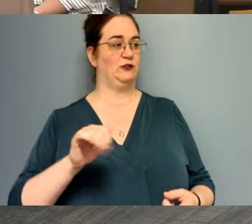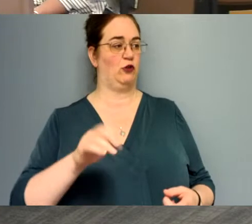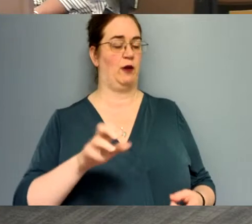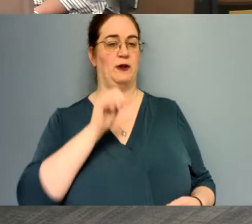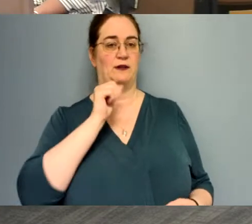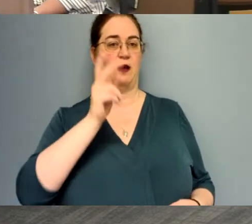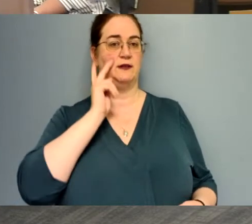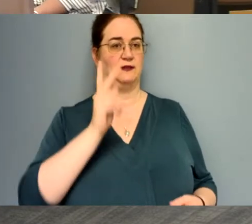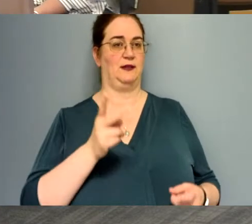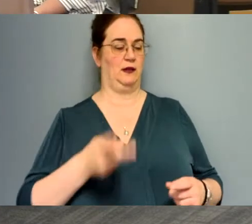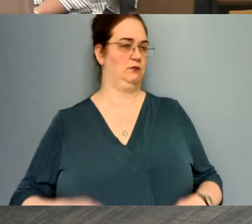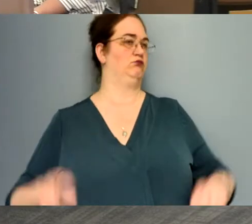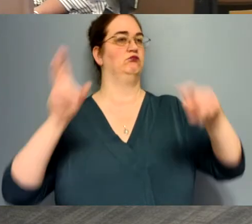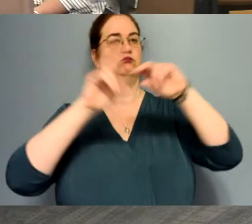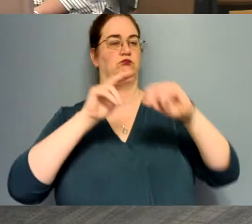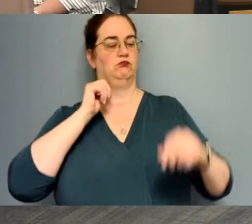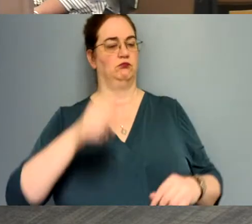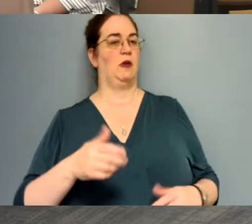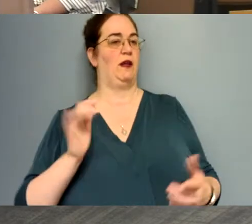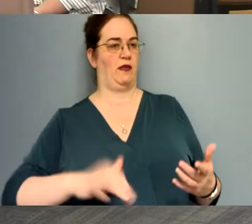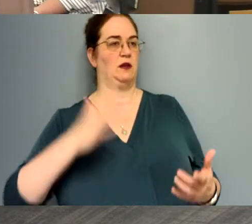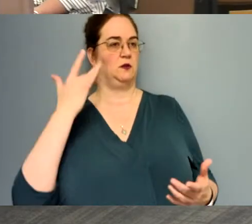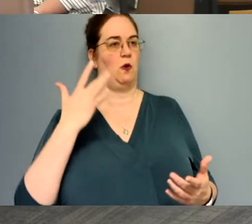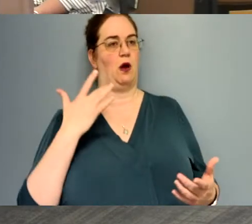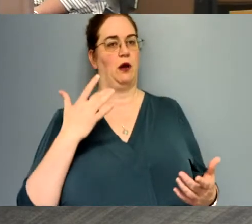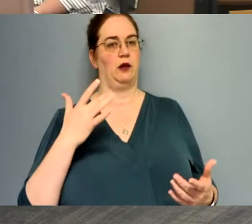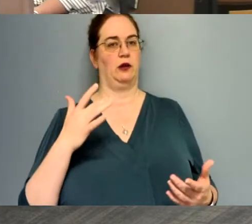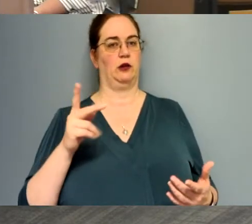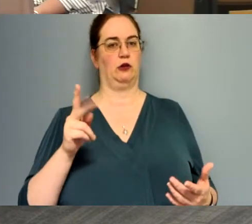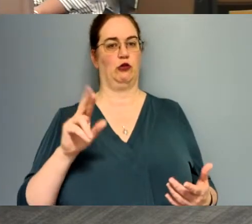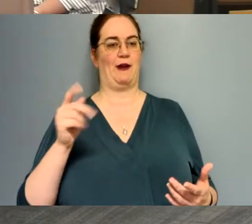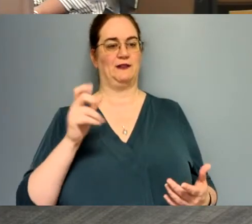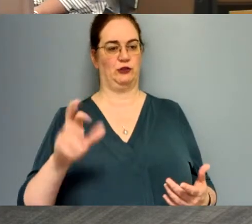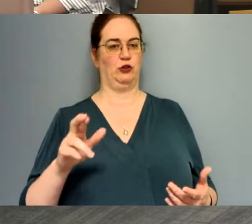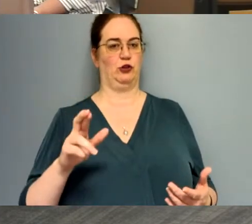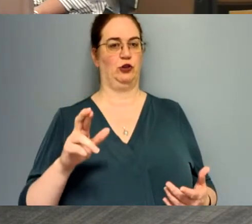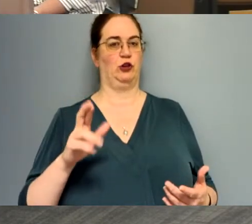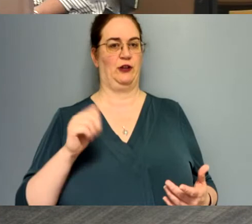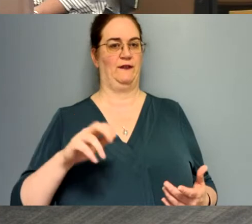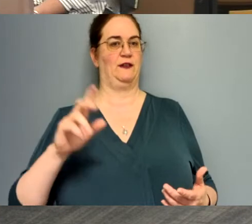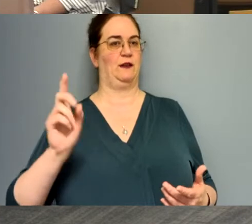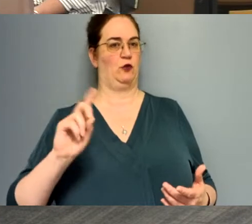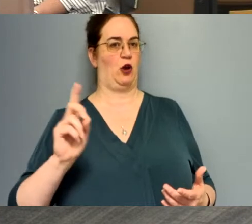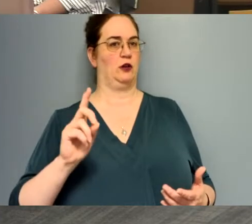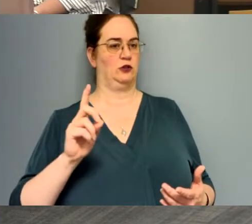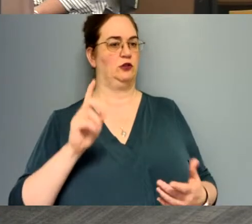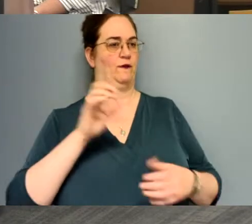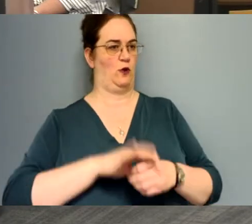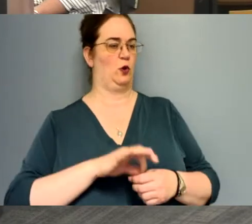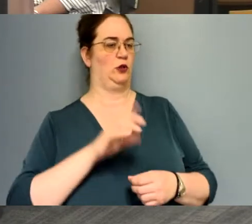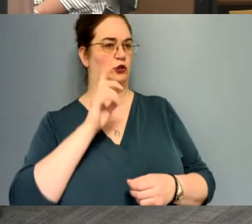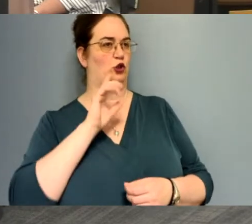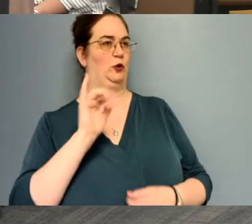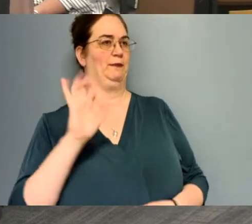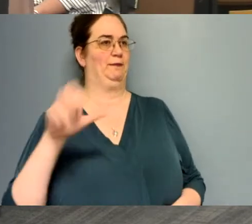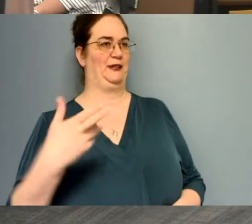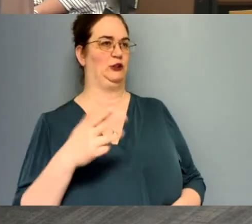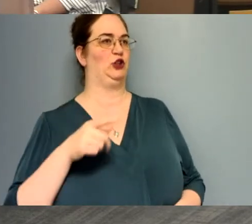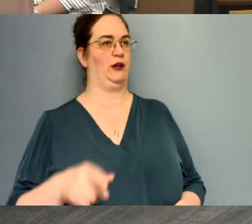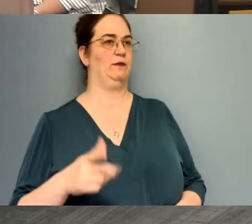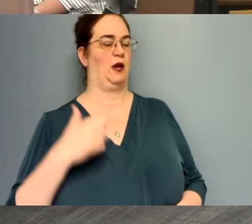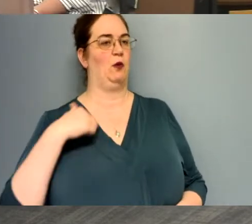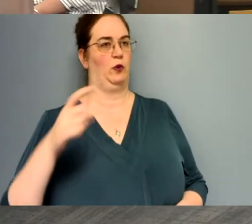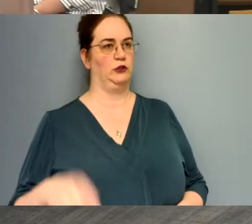it exponentially increase. And that's why Krasner, even 10 Democrats voted to impeach him. Well. And we